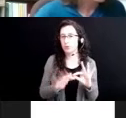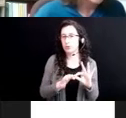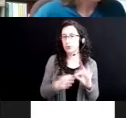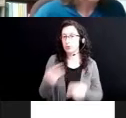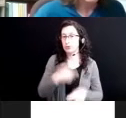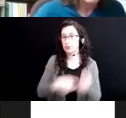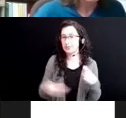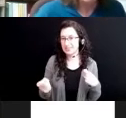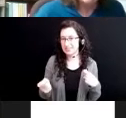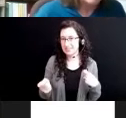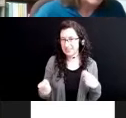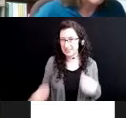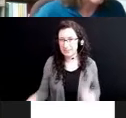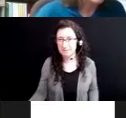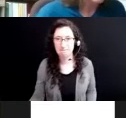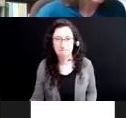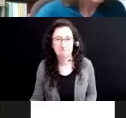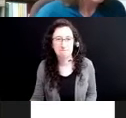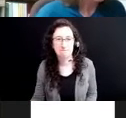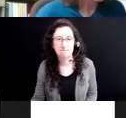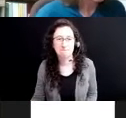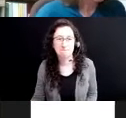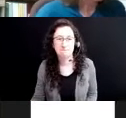wildlife habitat is highly variable